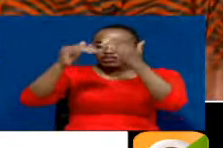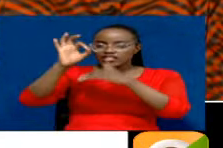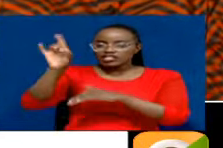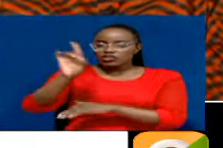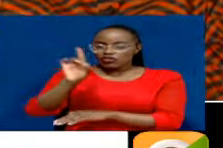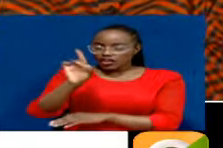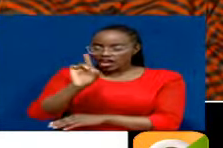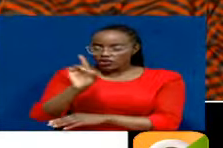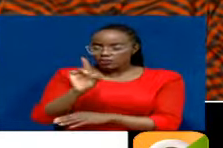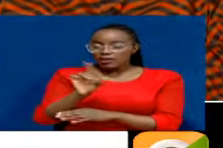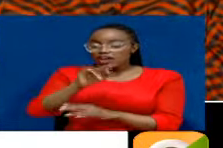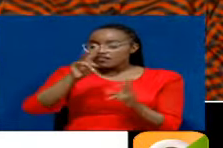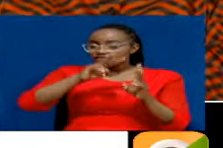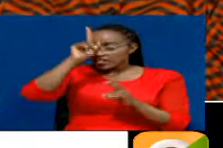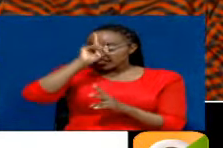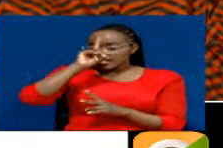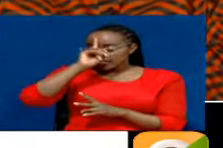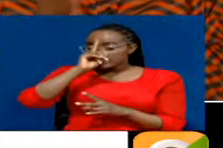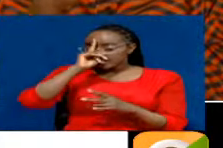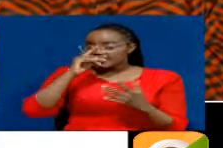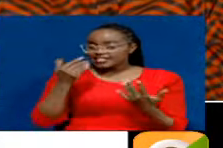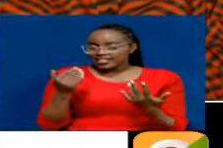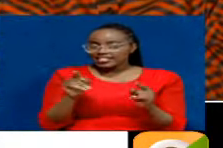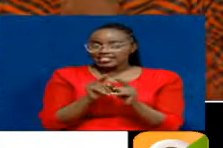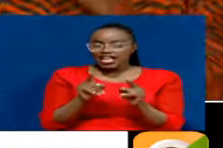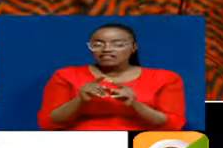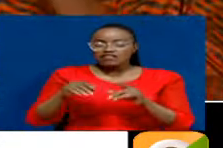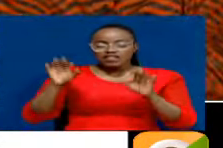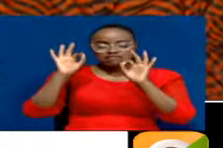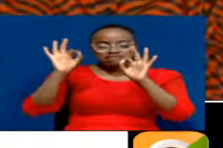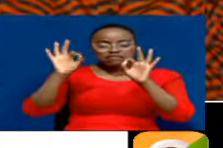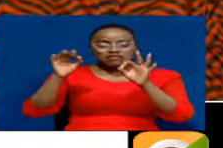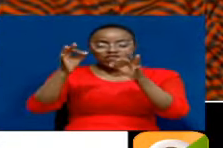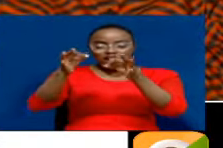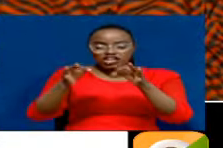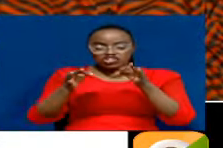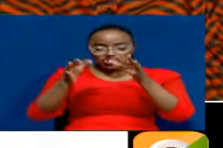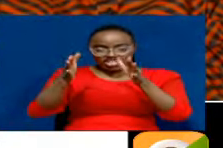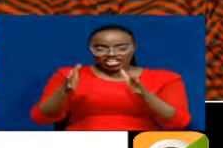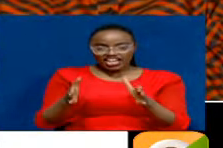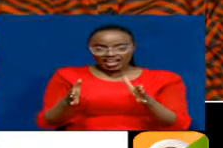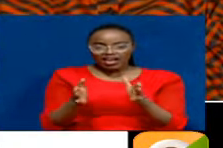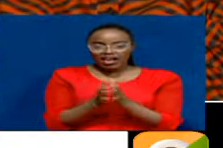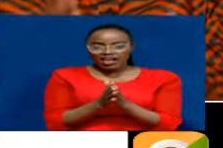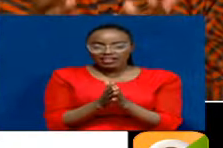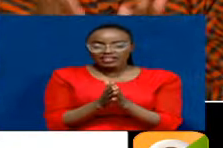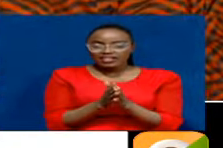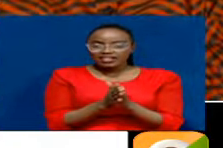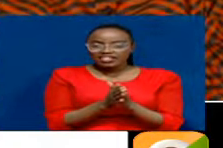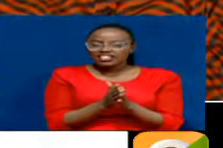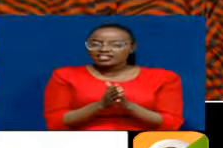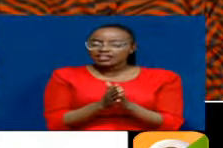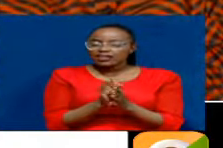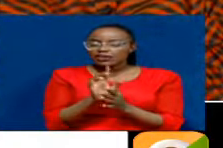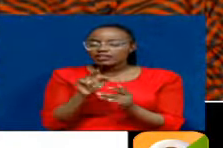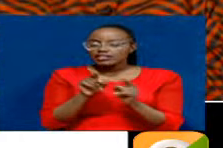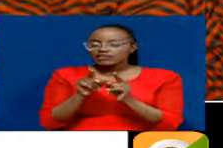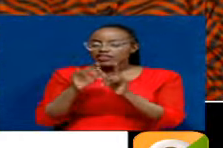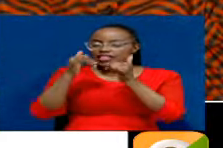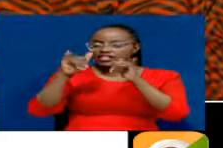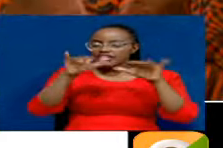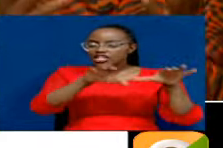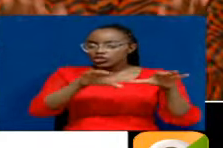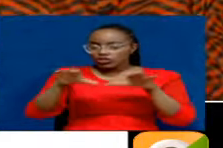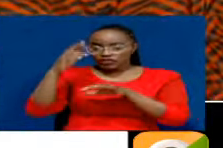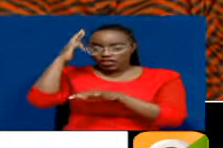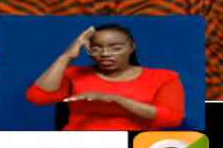Nairobi on a very serious note, and very brilliant treasurer, and you know, in the liberation